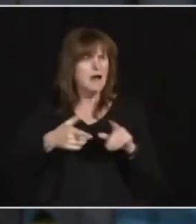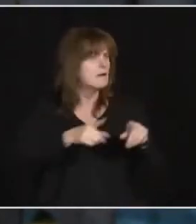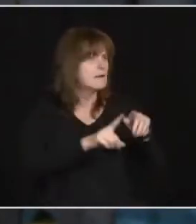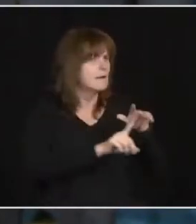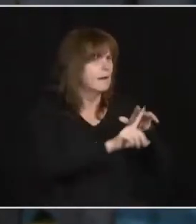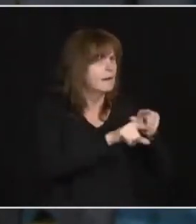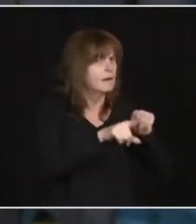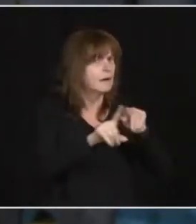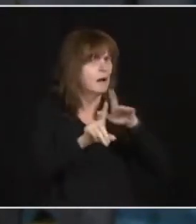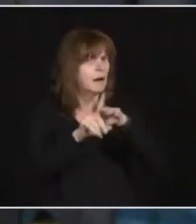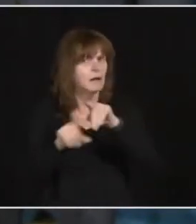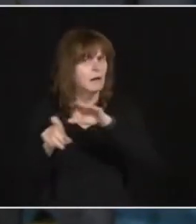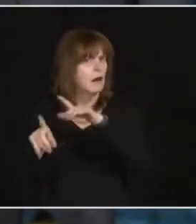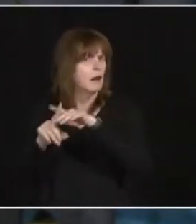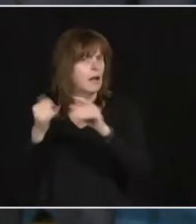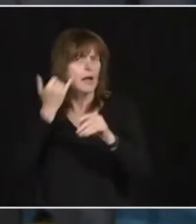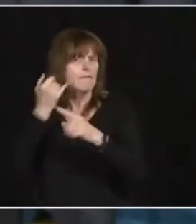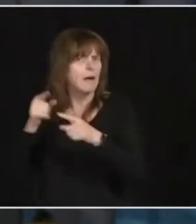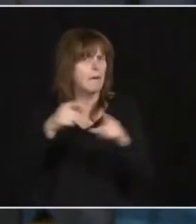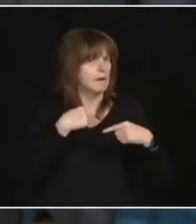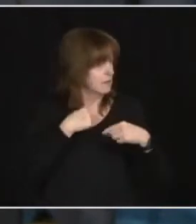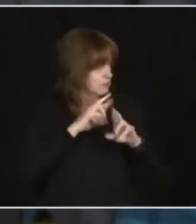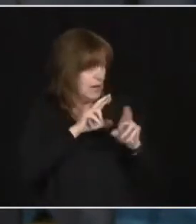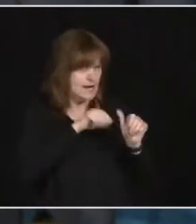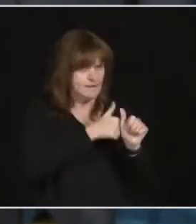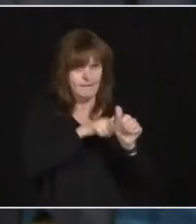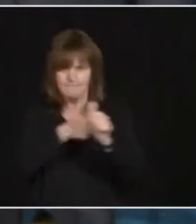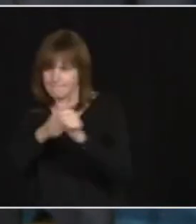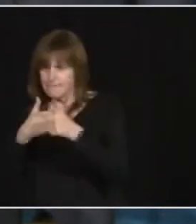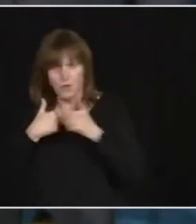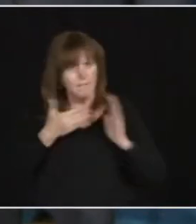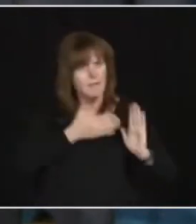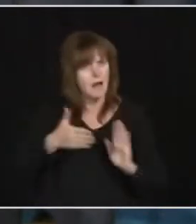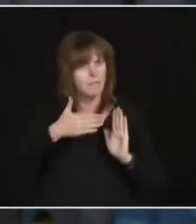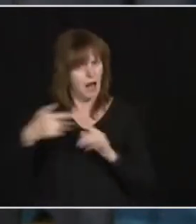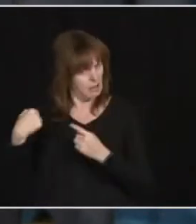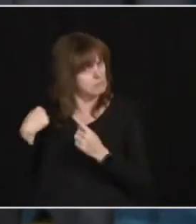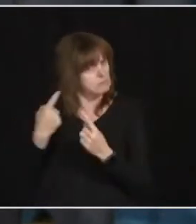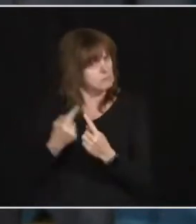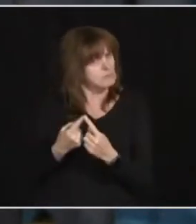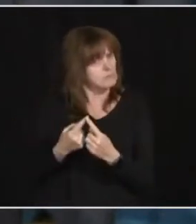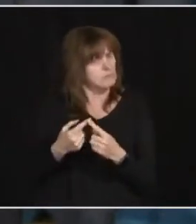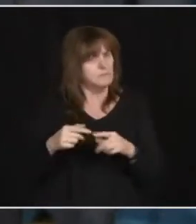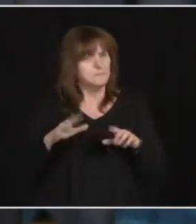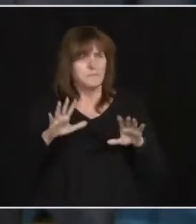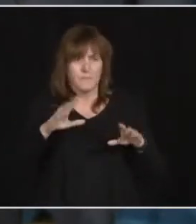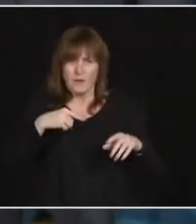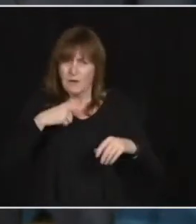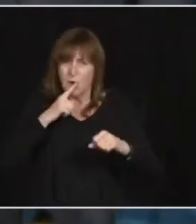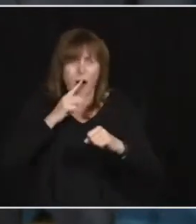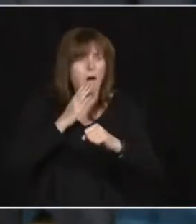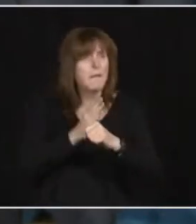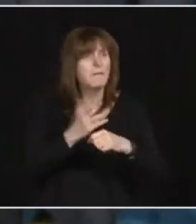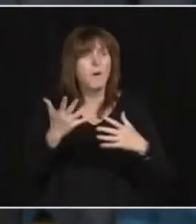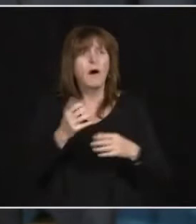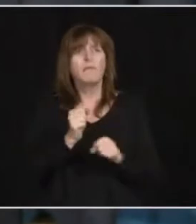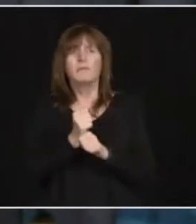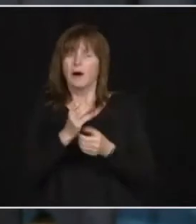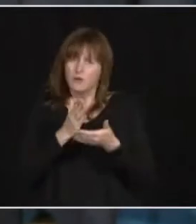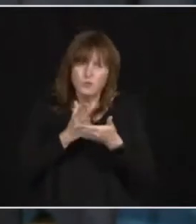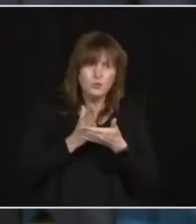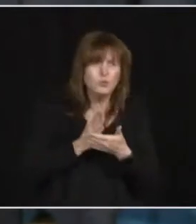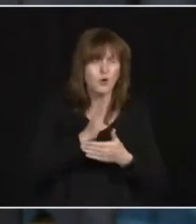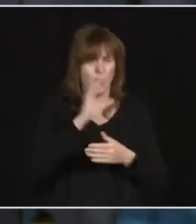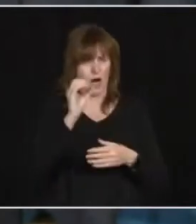to respond to any scenario. To truly honor our commitment to safeguard the health of Ontarians, we have at